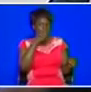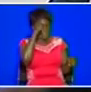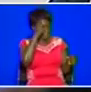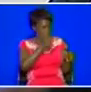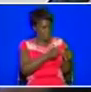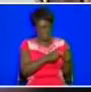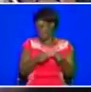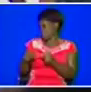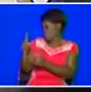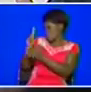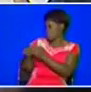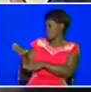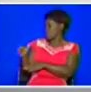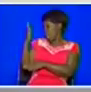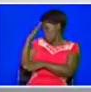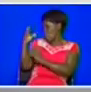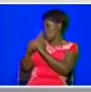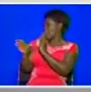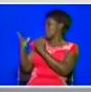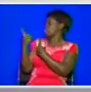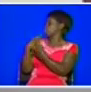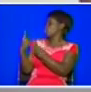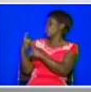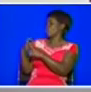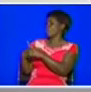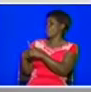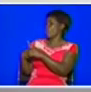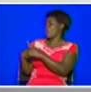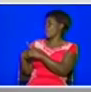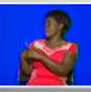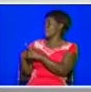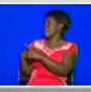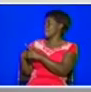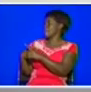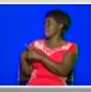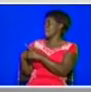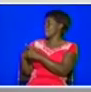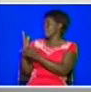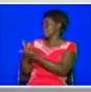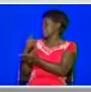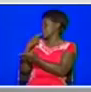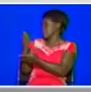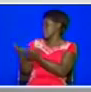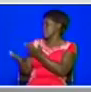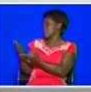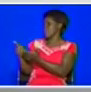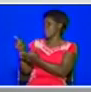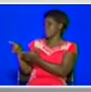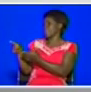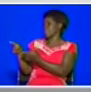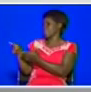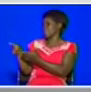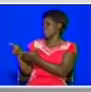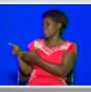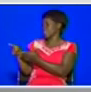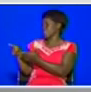And what is that? Because I know your document talks about it, you know, from the overarching point of view. Some might say perhaps philosophical, which is